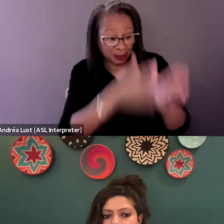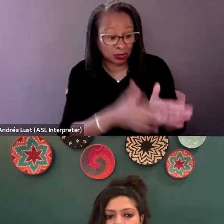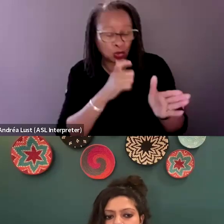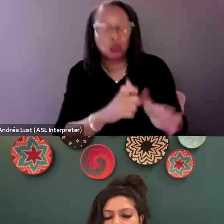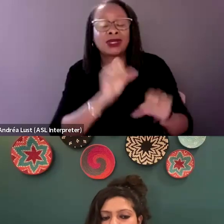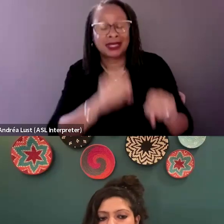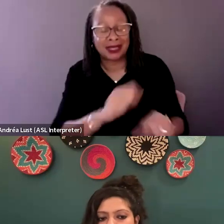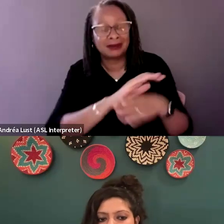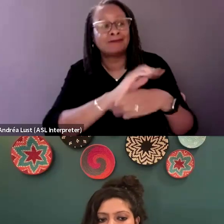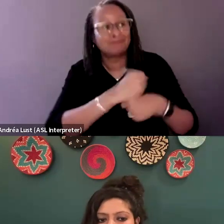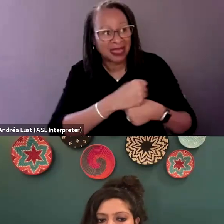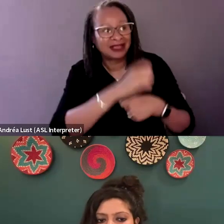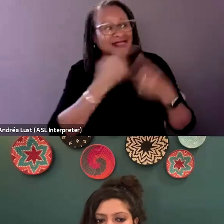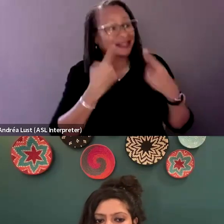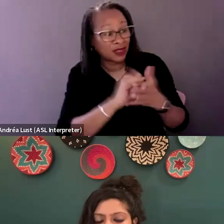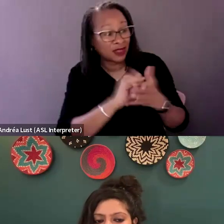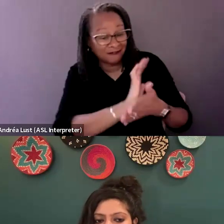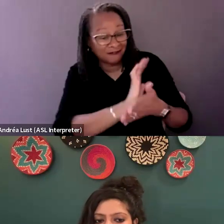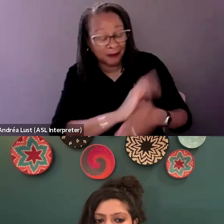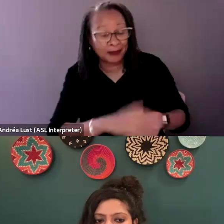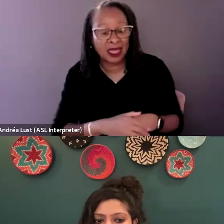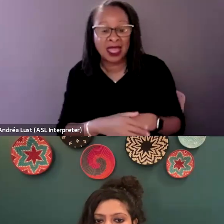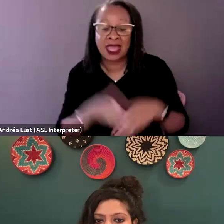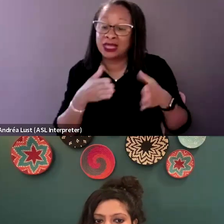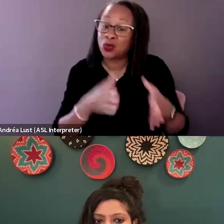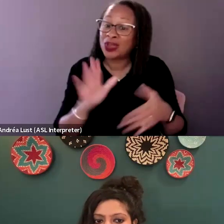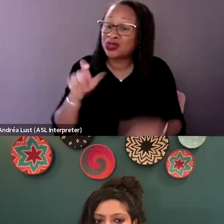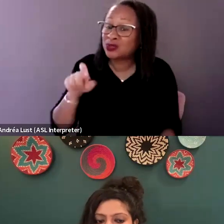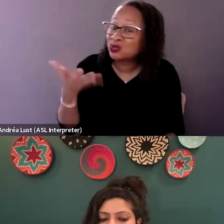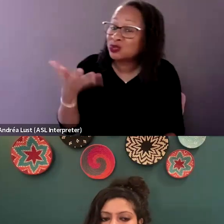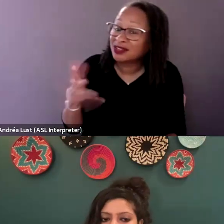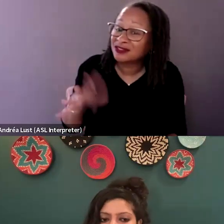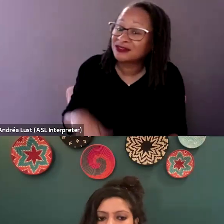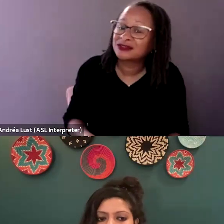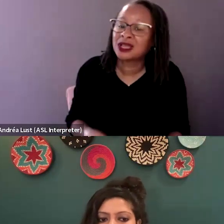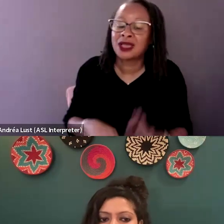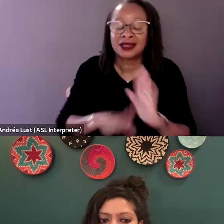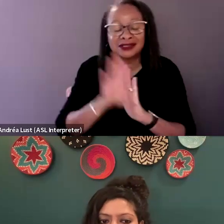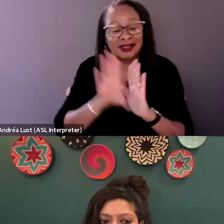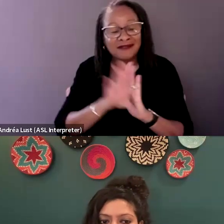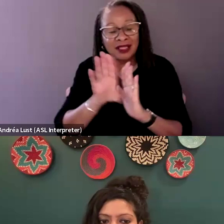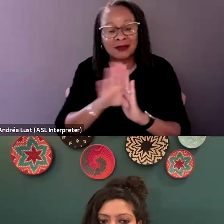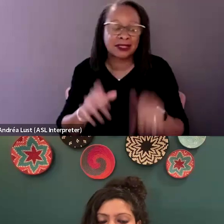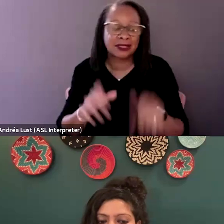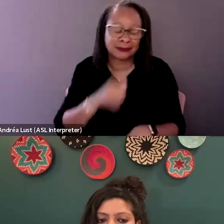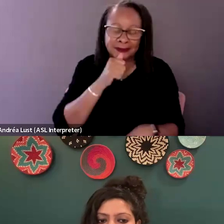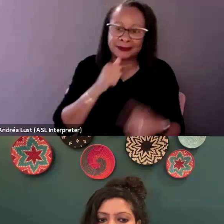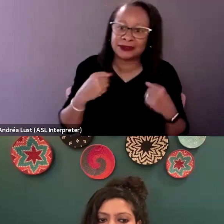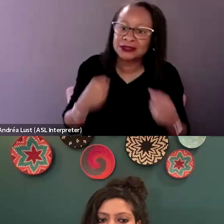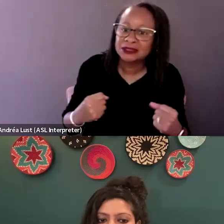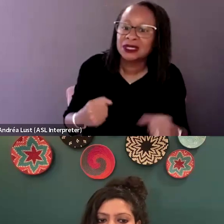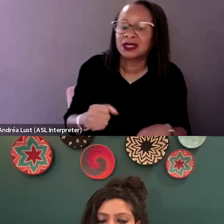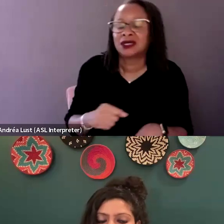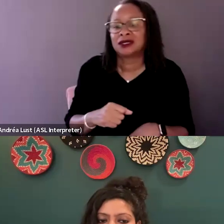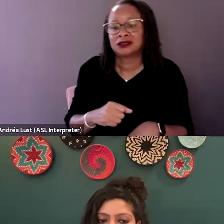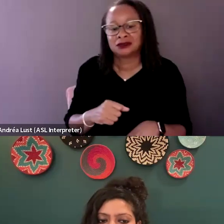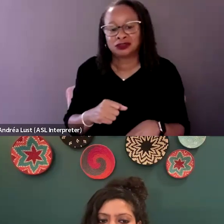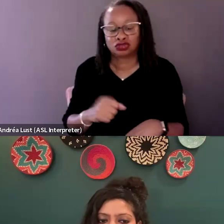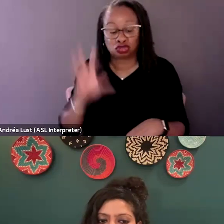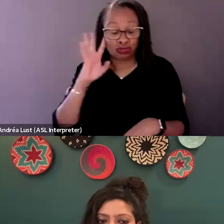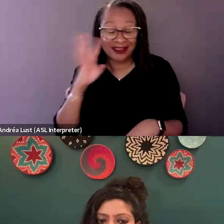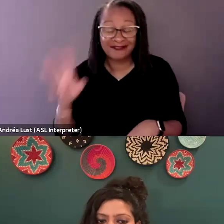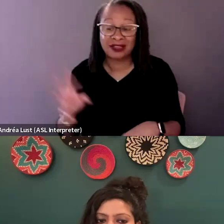one occupies of gatekeeping for vis-a-vis other filmmaker? I thought that's initially how you meant it. I think those are correlated, no?